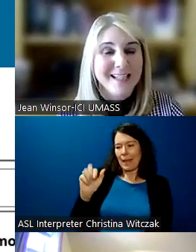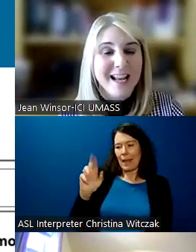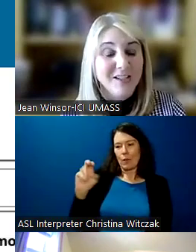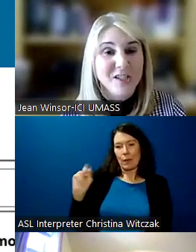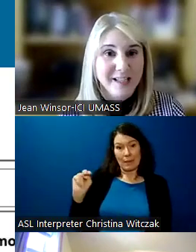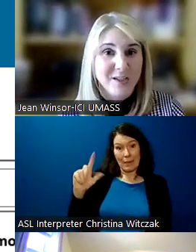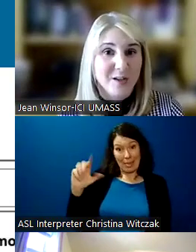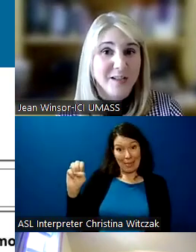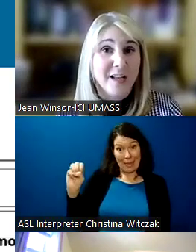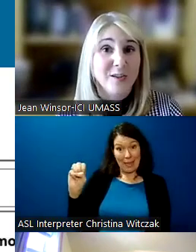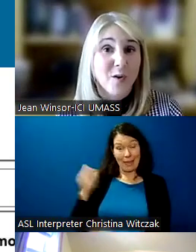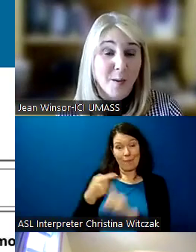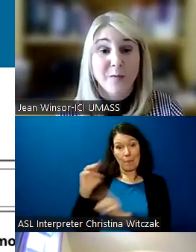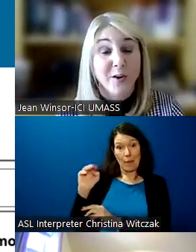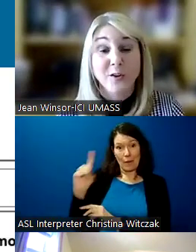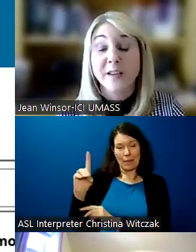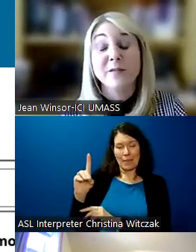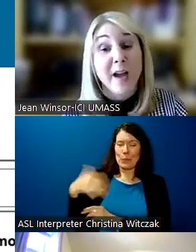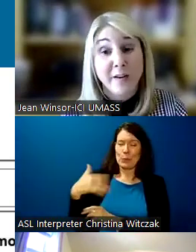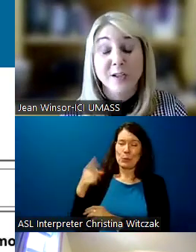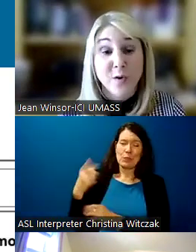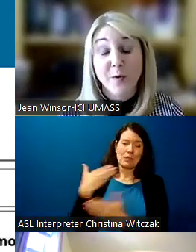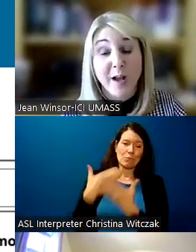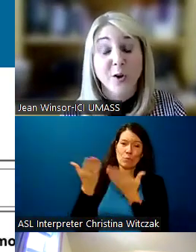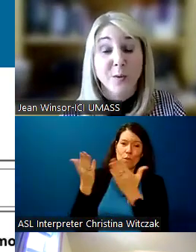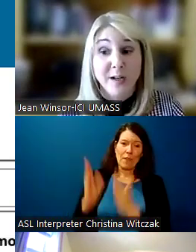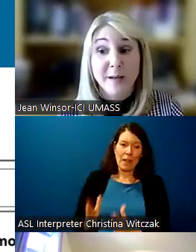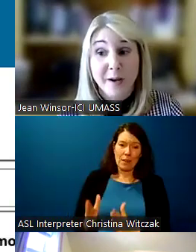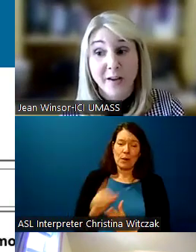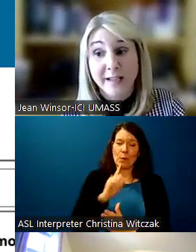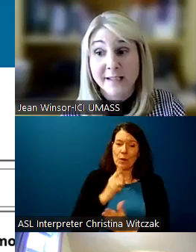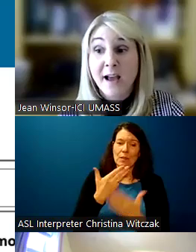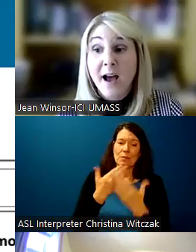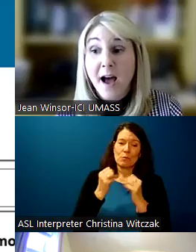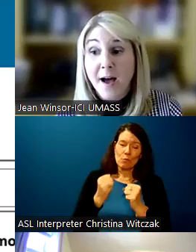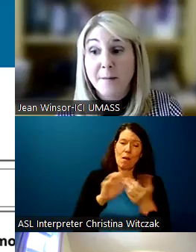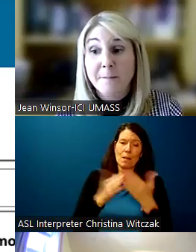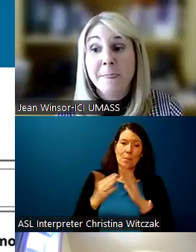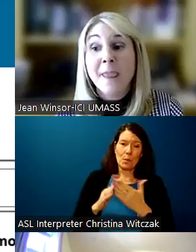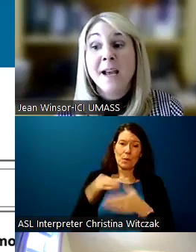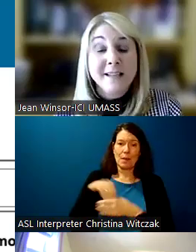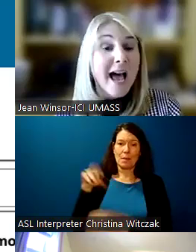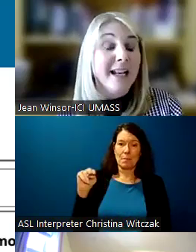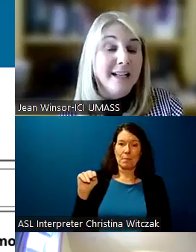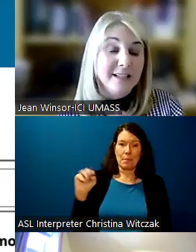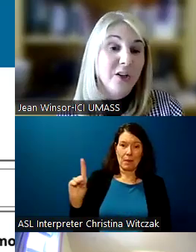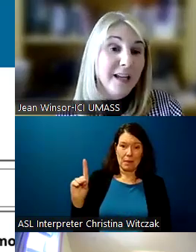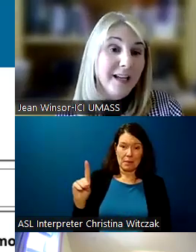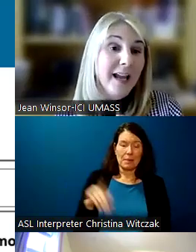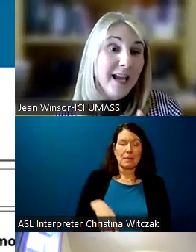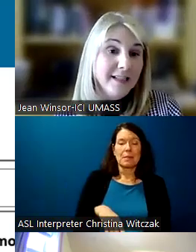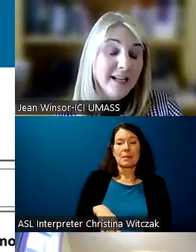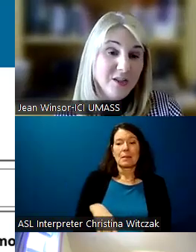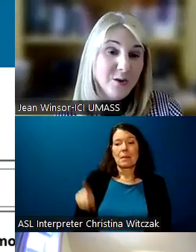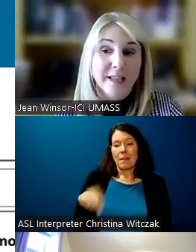Maryland, and she's such a strong provider, and there's a very strong provider community in Maryland that is